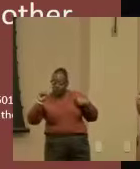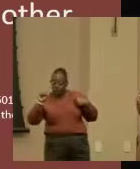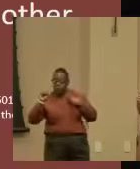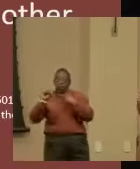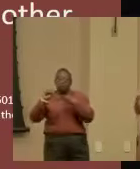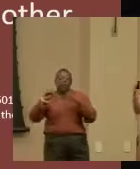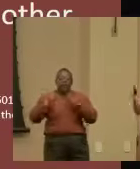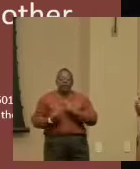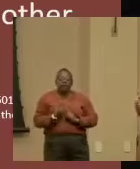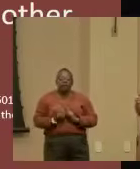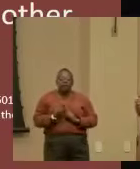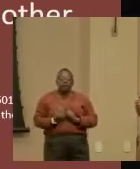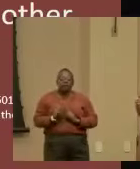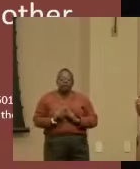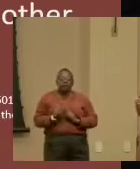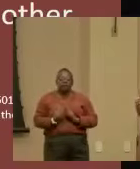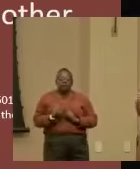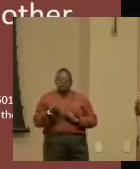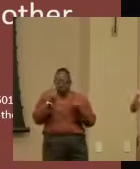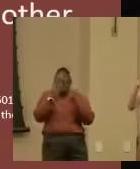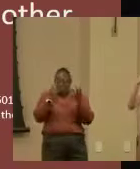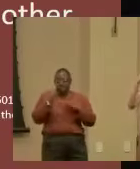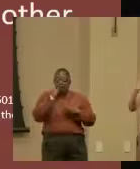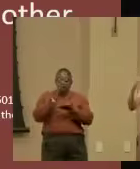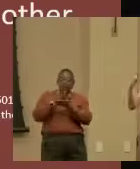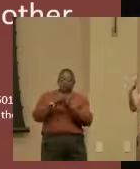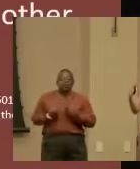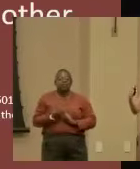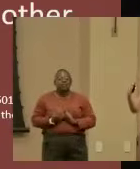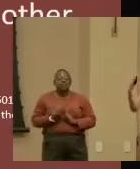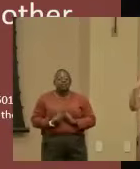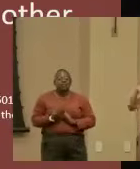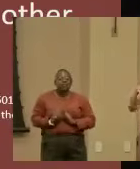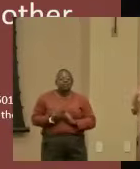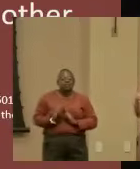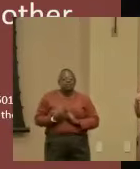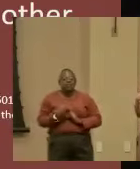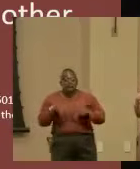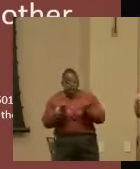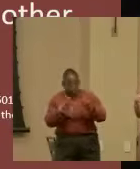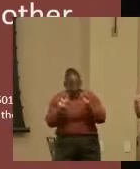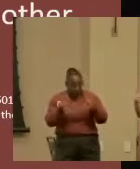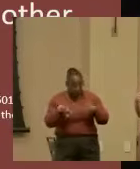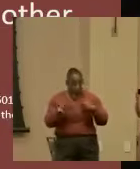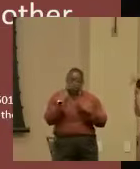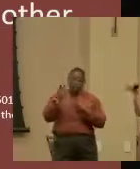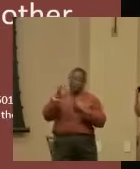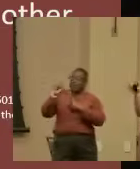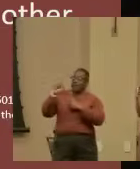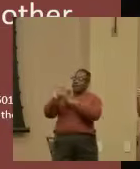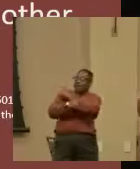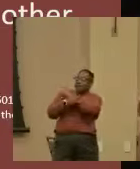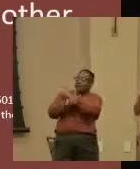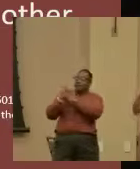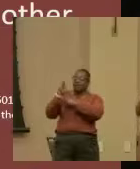be very active. It does not care if you're going through menopause. The lupus can be just as active. And we have seen this in where I work at LA County